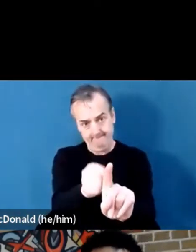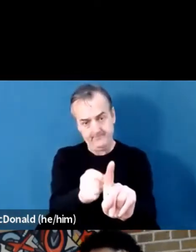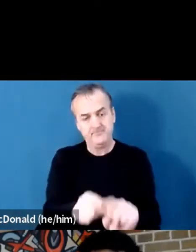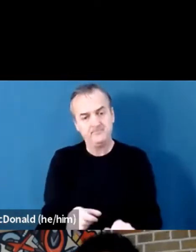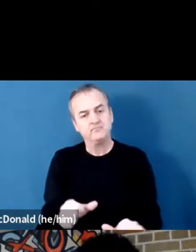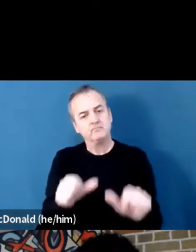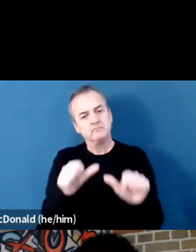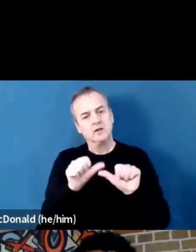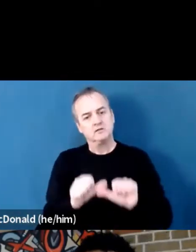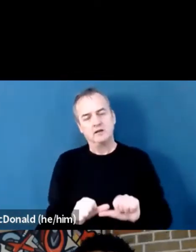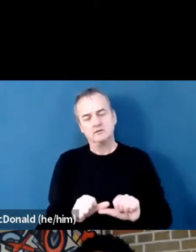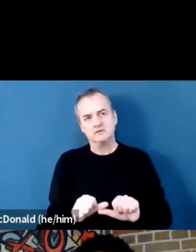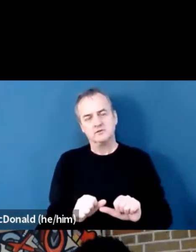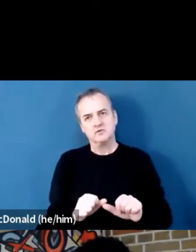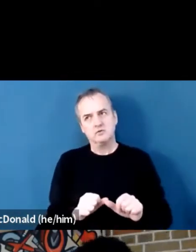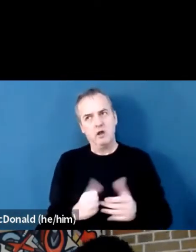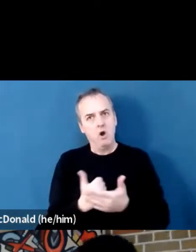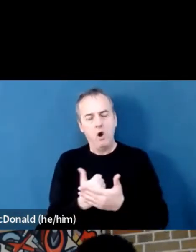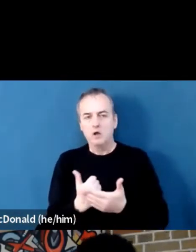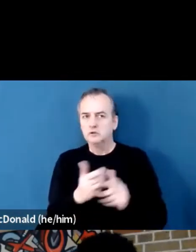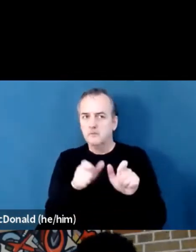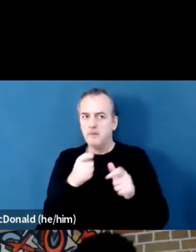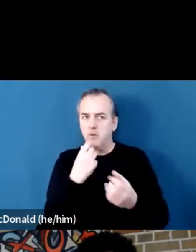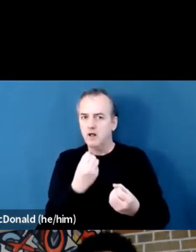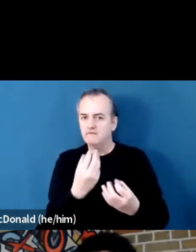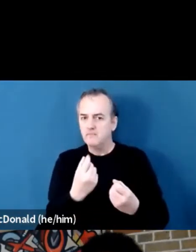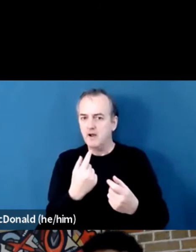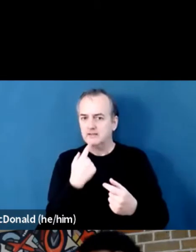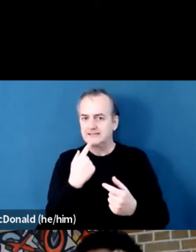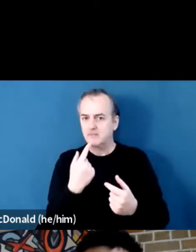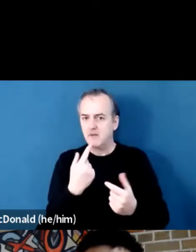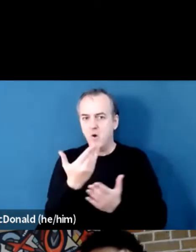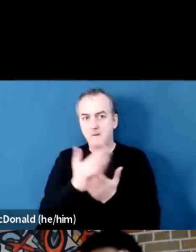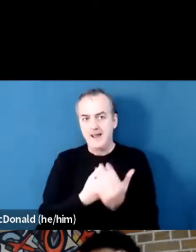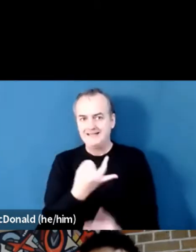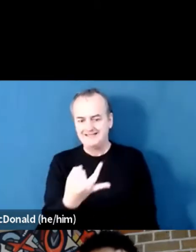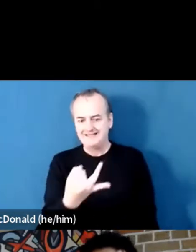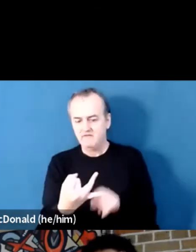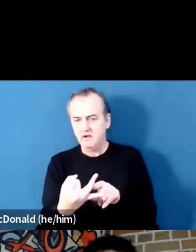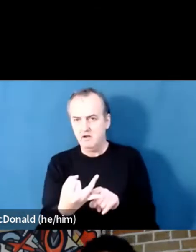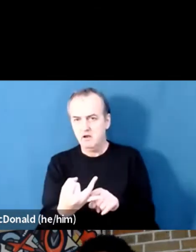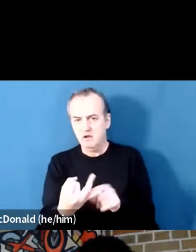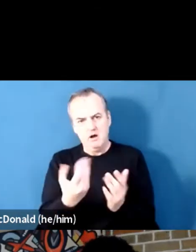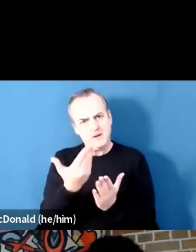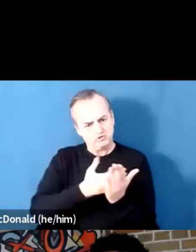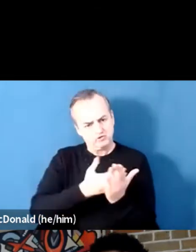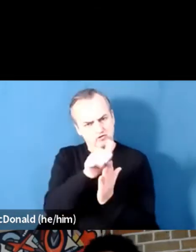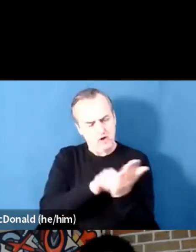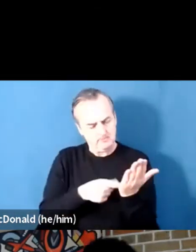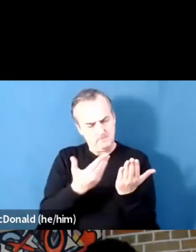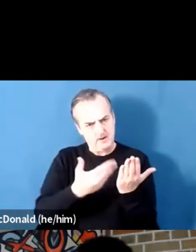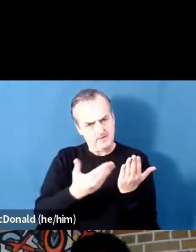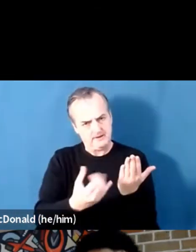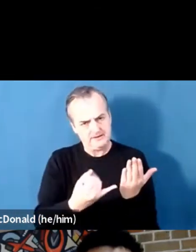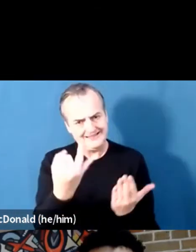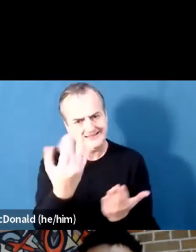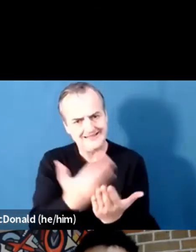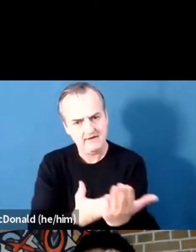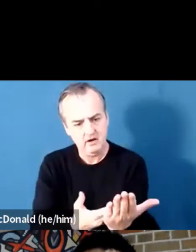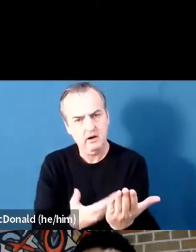I often get told at like page 7 or 8, that's where the story starts, David, and I'm like, oh, okay, because I'm so